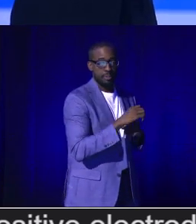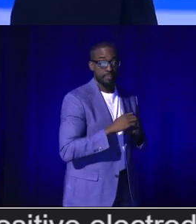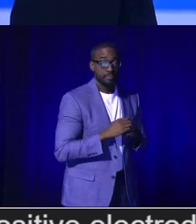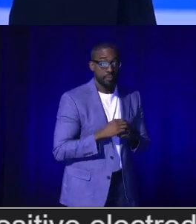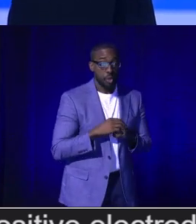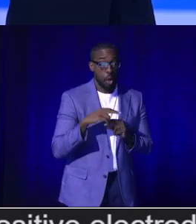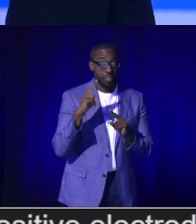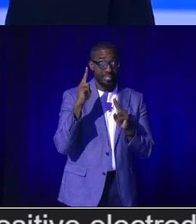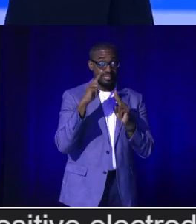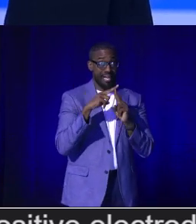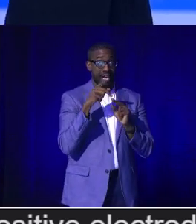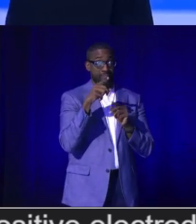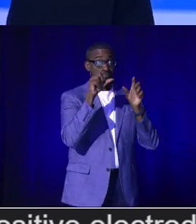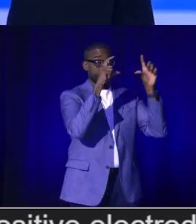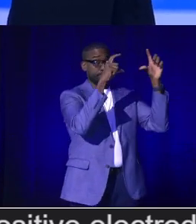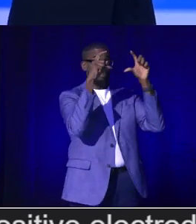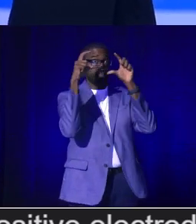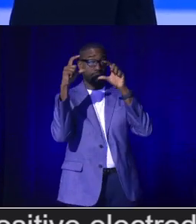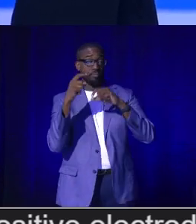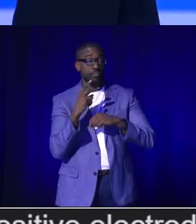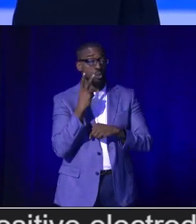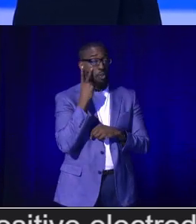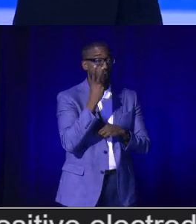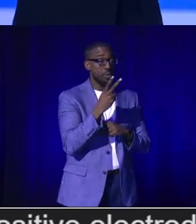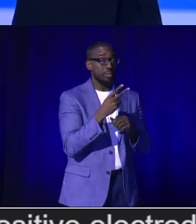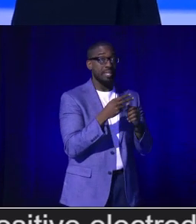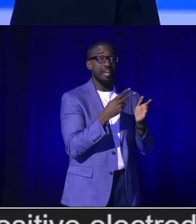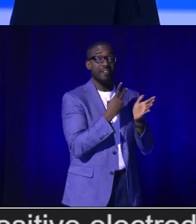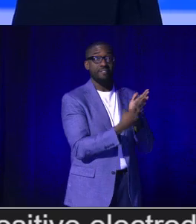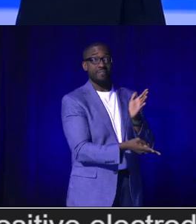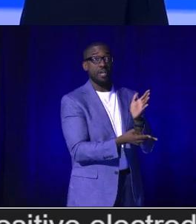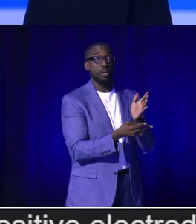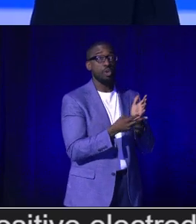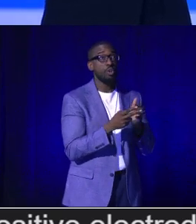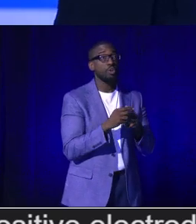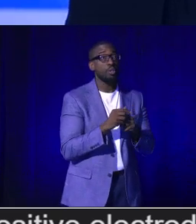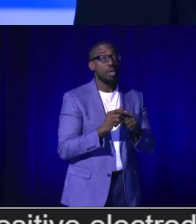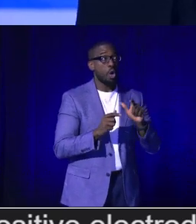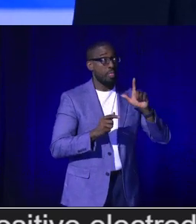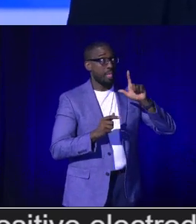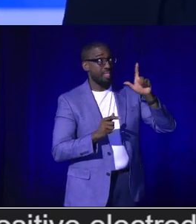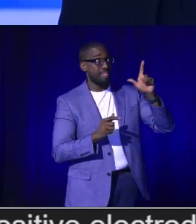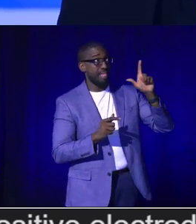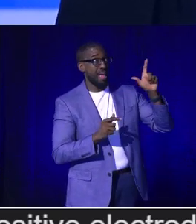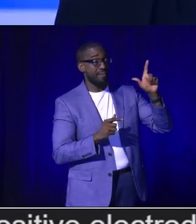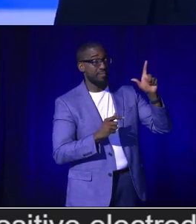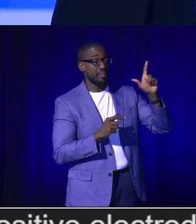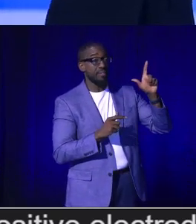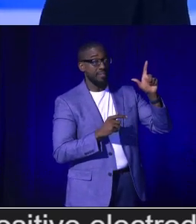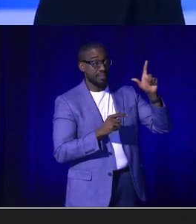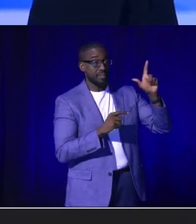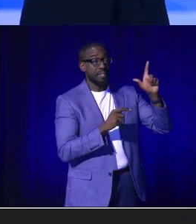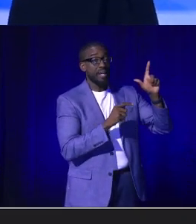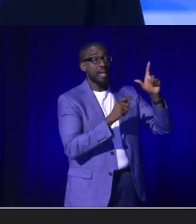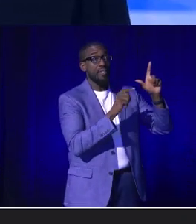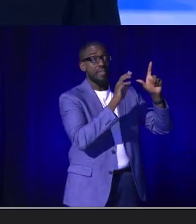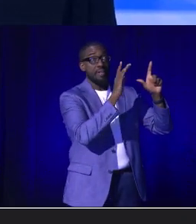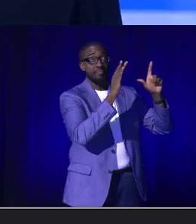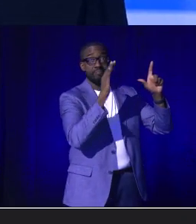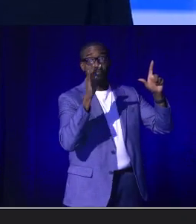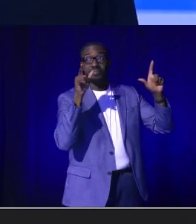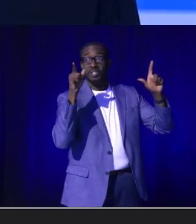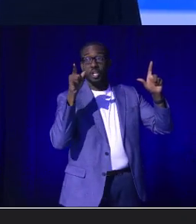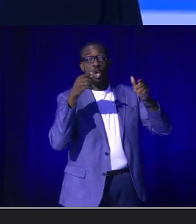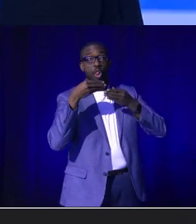seeing failure modes called loss of lithium inventory on the left in the cyan color, and then loss of active